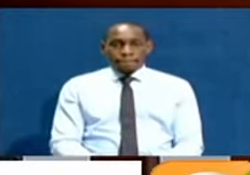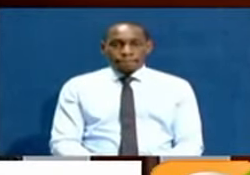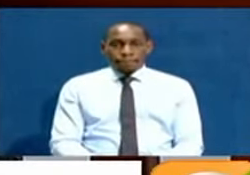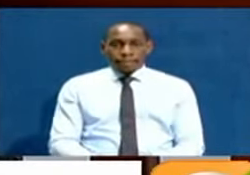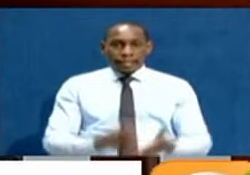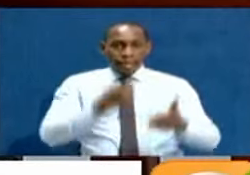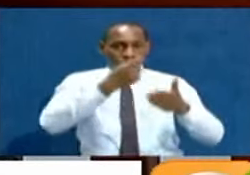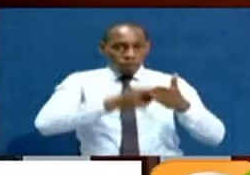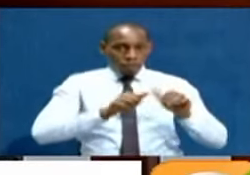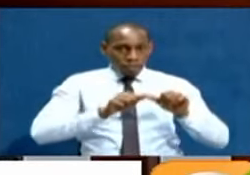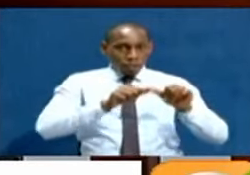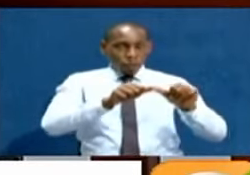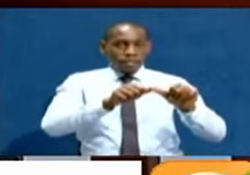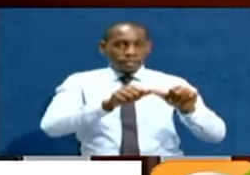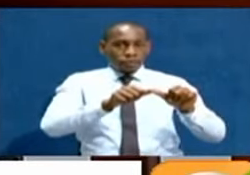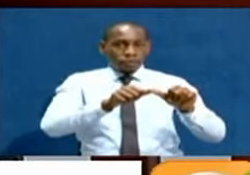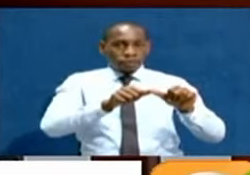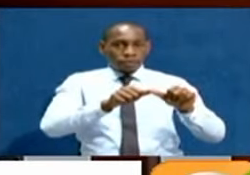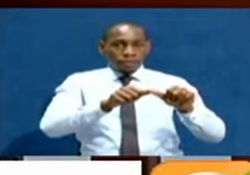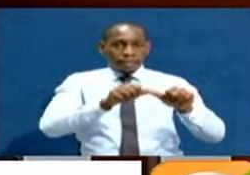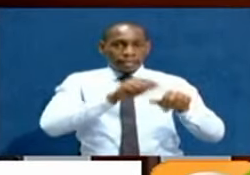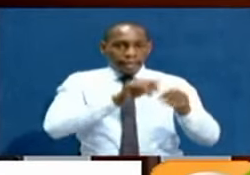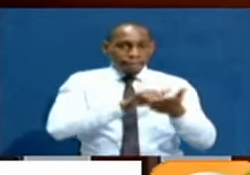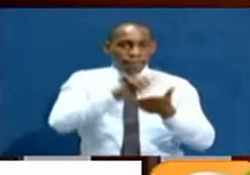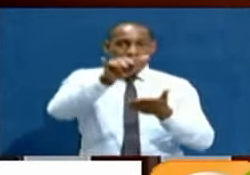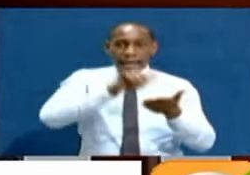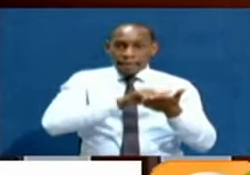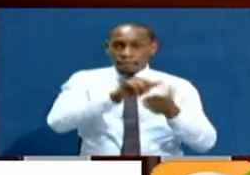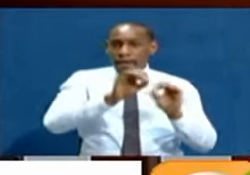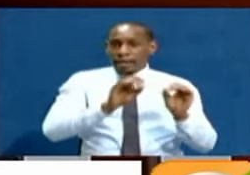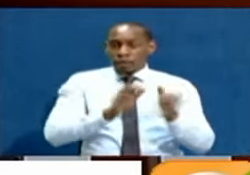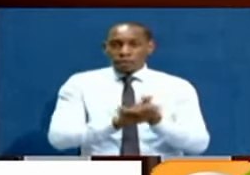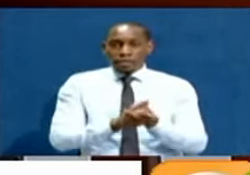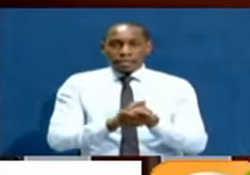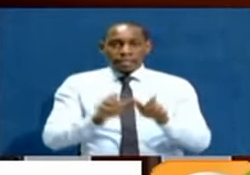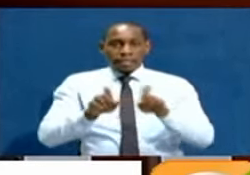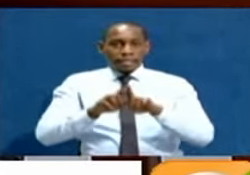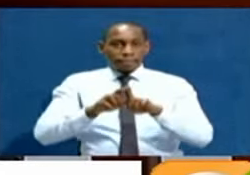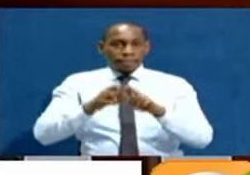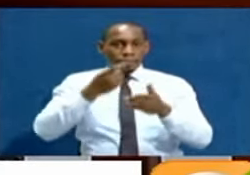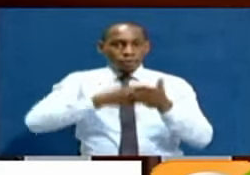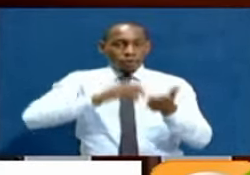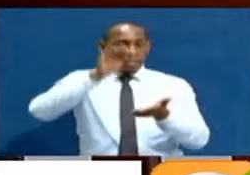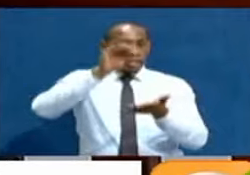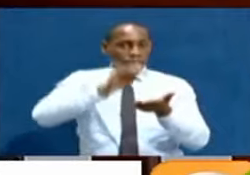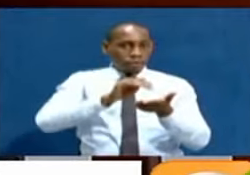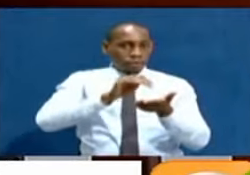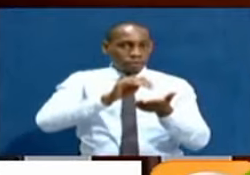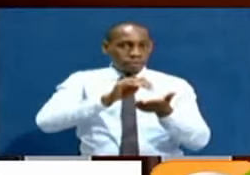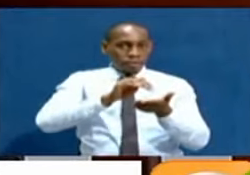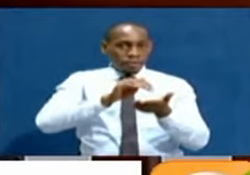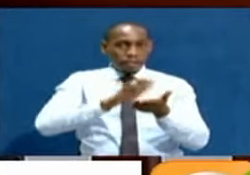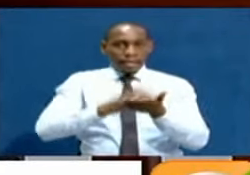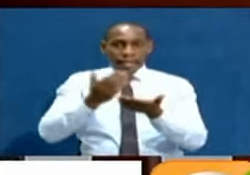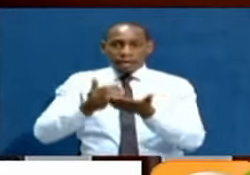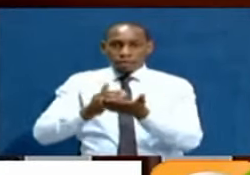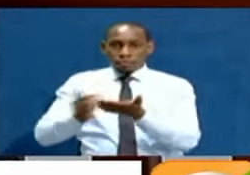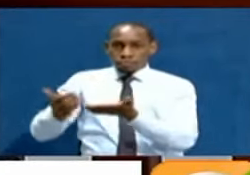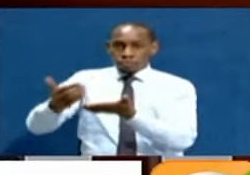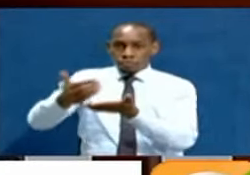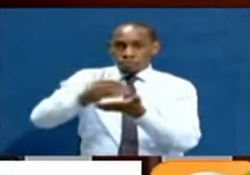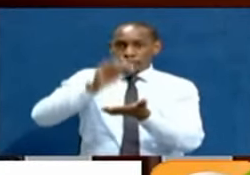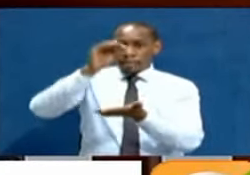your fixed costs remain high, whether you're flying or not flying. And our variable costs, although we reduced our variable costs, our revenue went down by